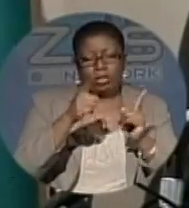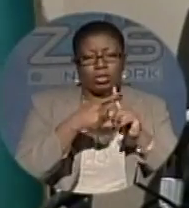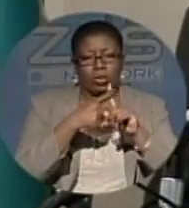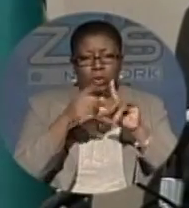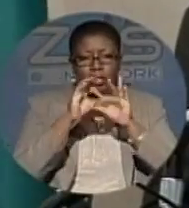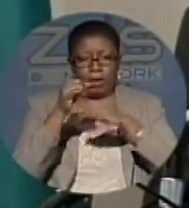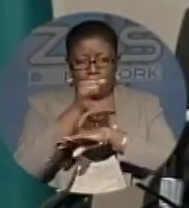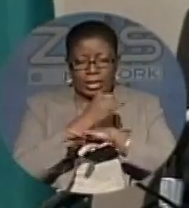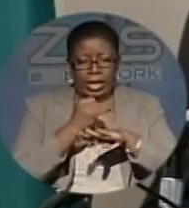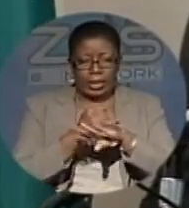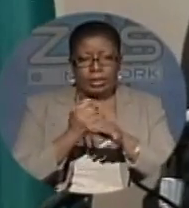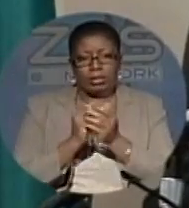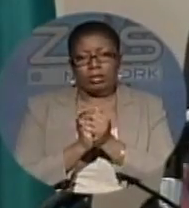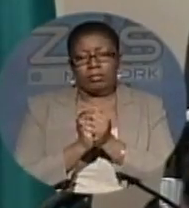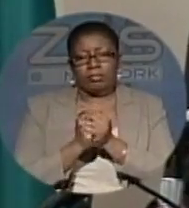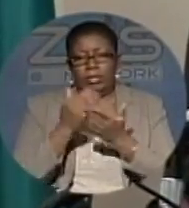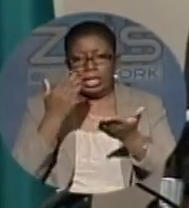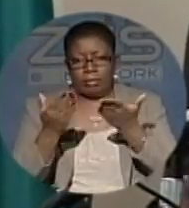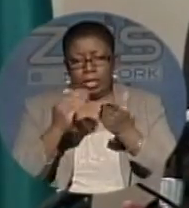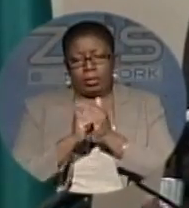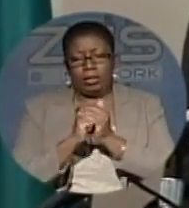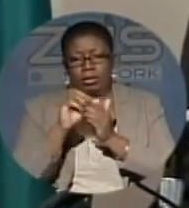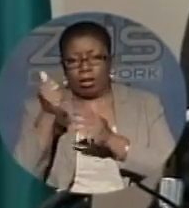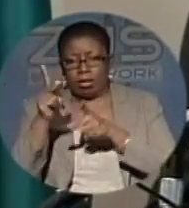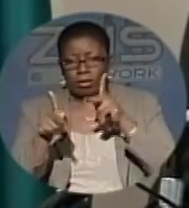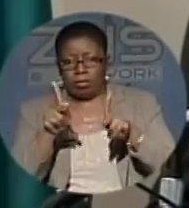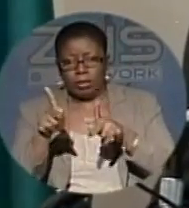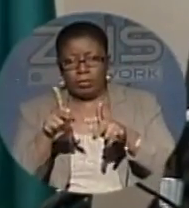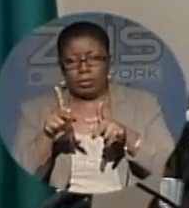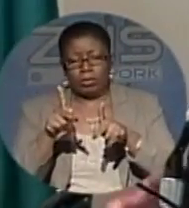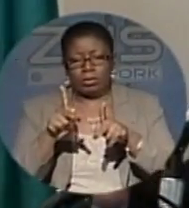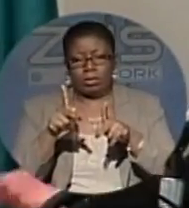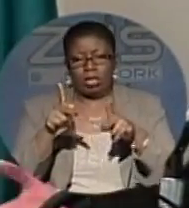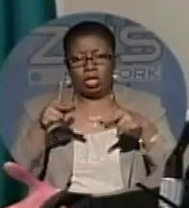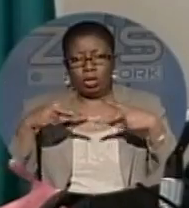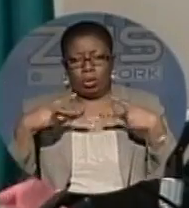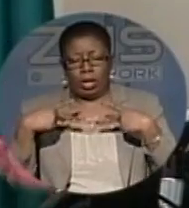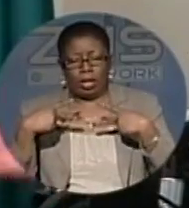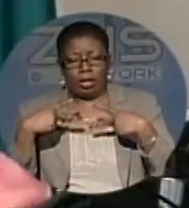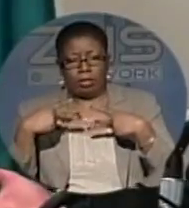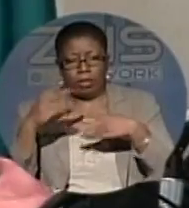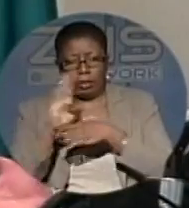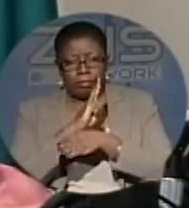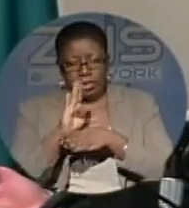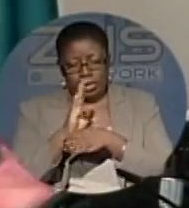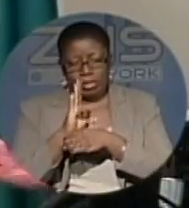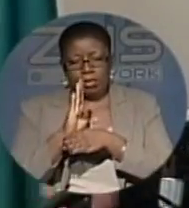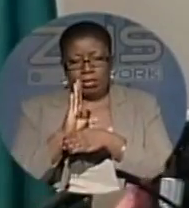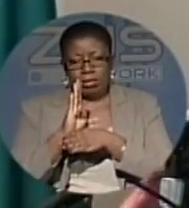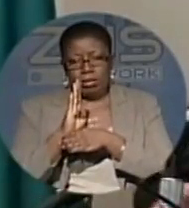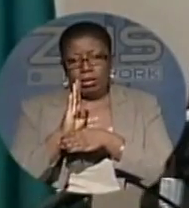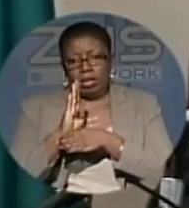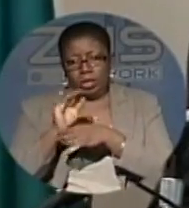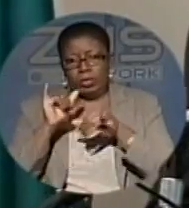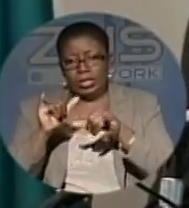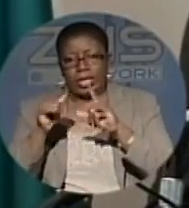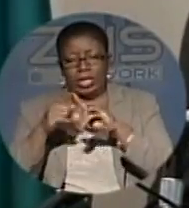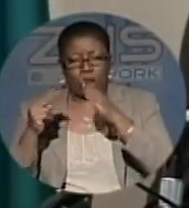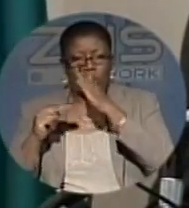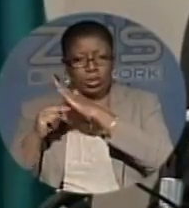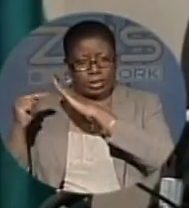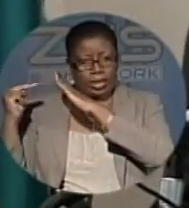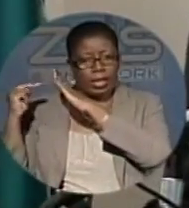people who are coming to Nassau on some kind of business, personal or otherwise, who don't want to pay the premium to stay in a resort location. They want to stay in a hotel